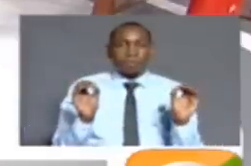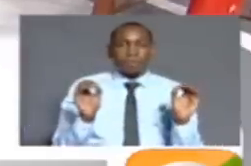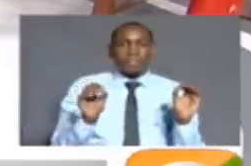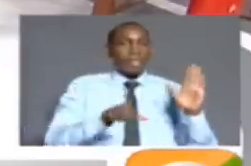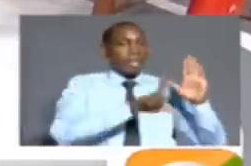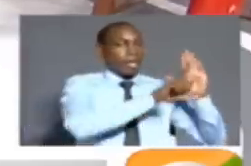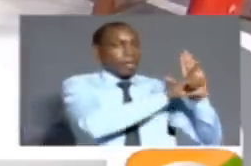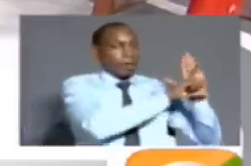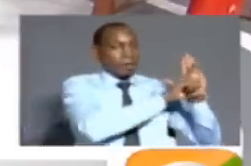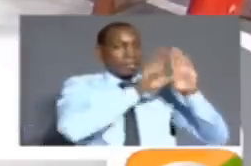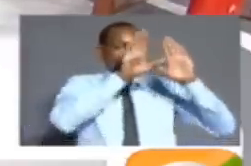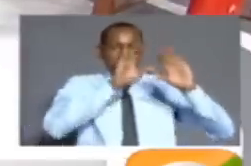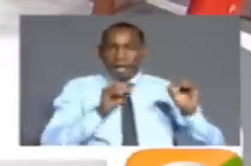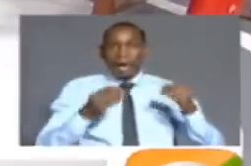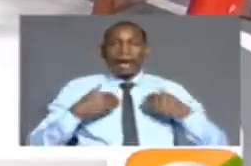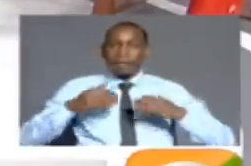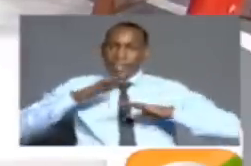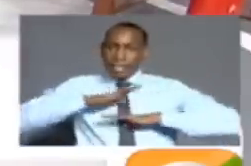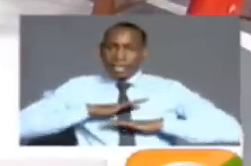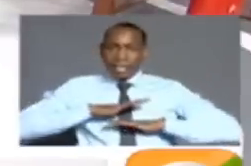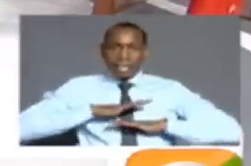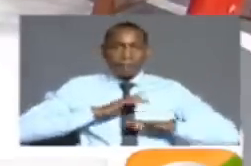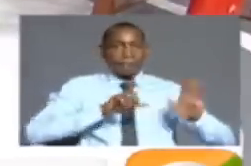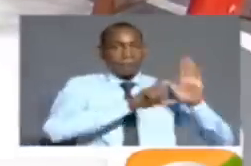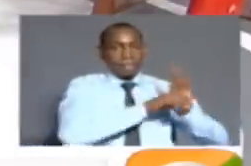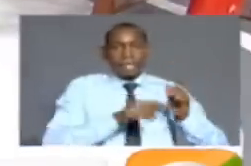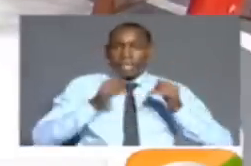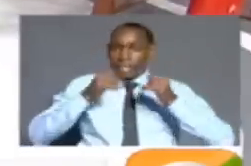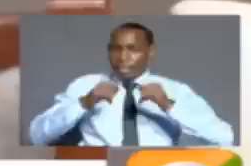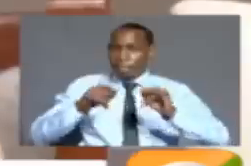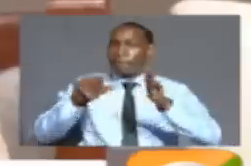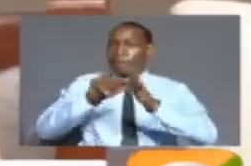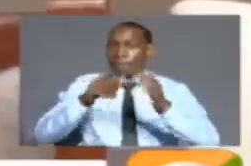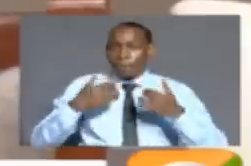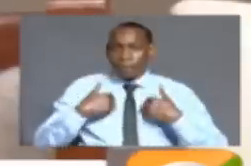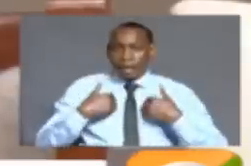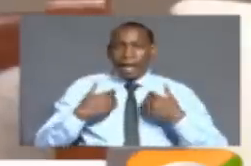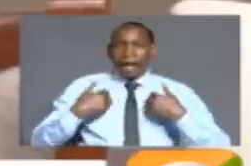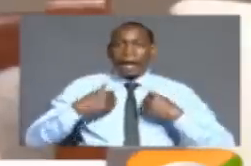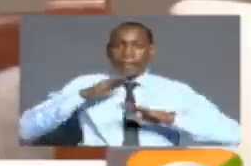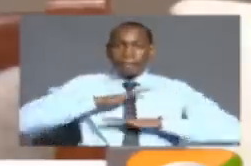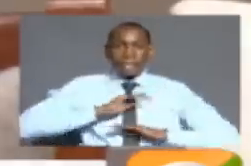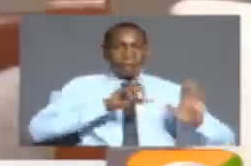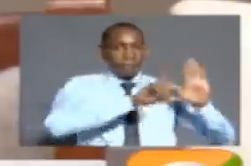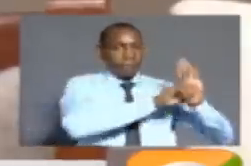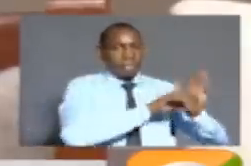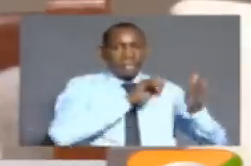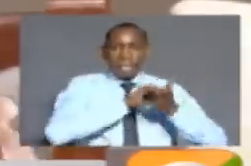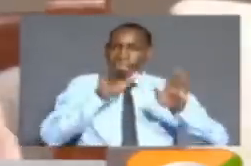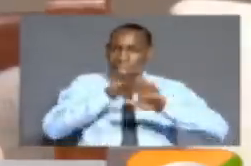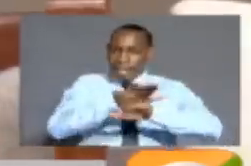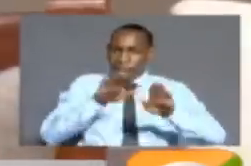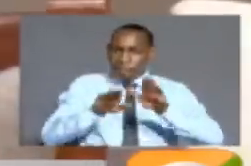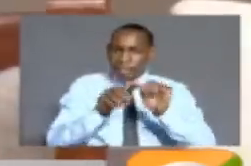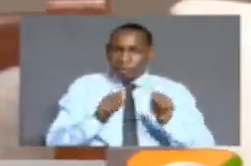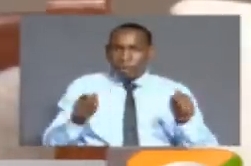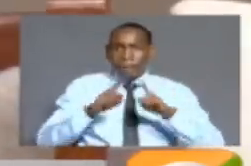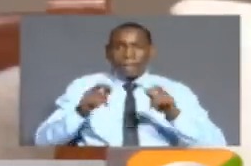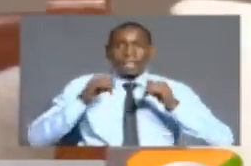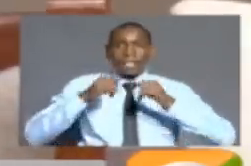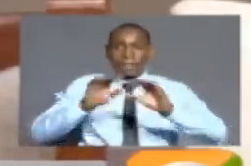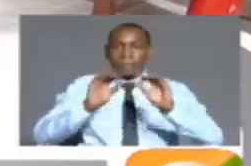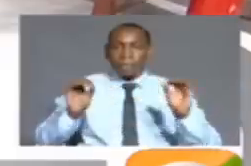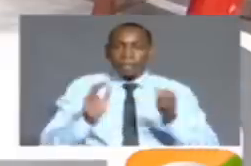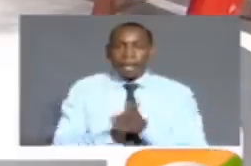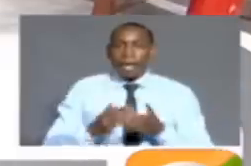laws. I think we have enough laws. I agree with implementation. You on that. It's implementation. Mm. We have enough laws to make sure everything is right. I have a but tweet, we are not implementing. I have a